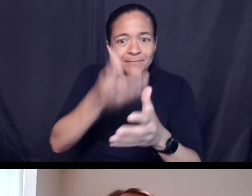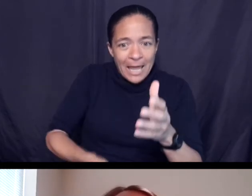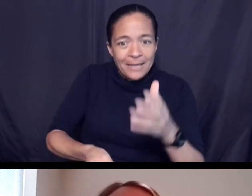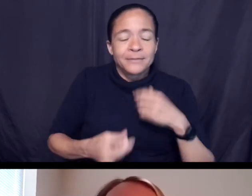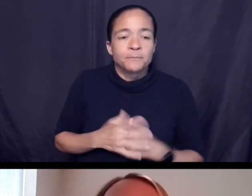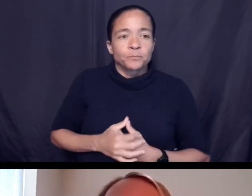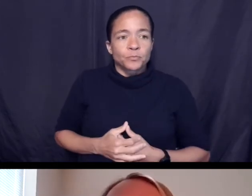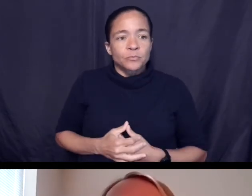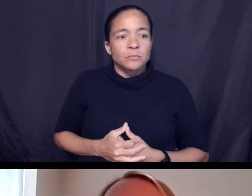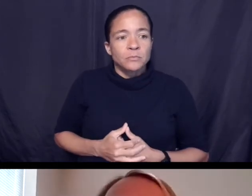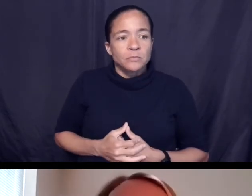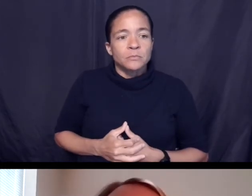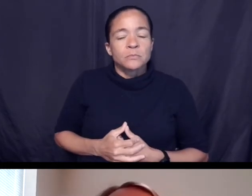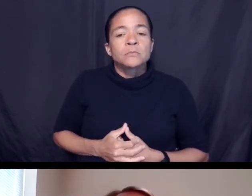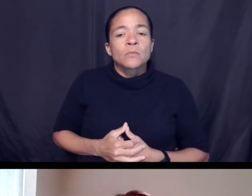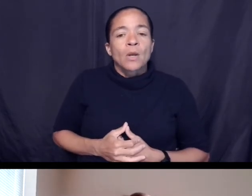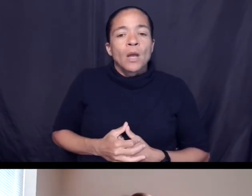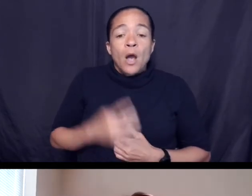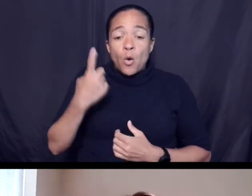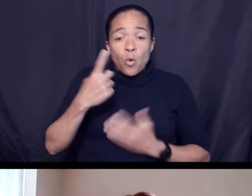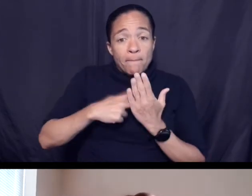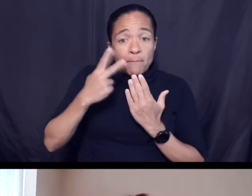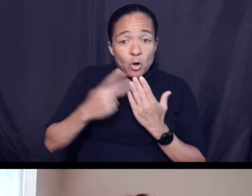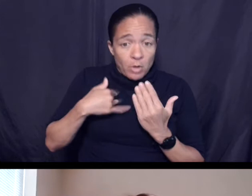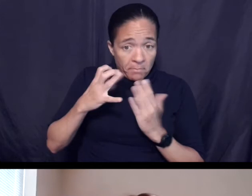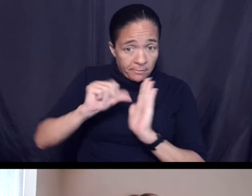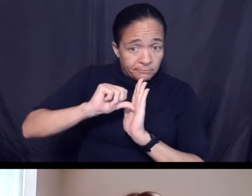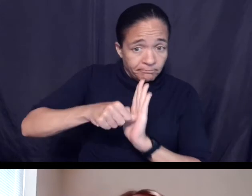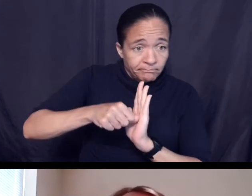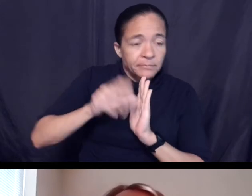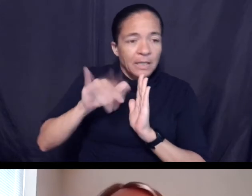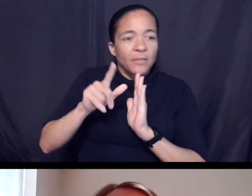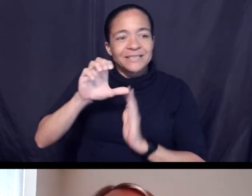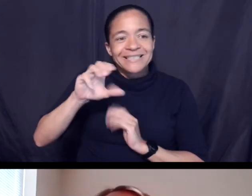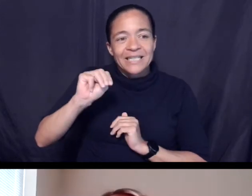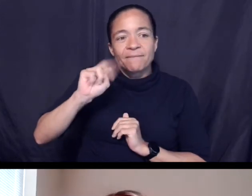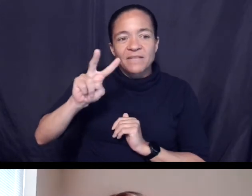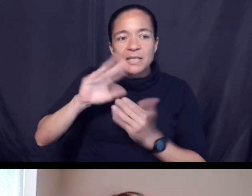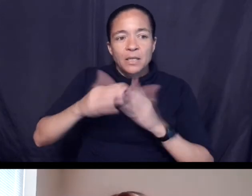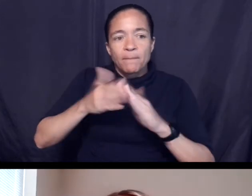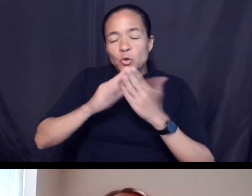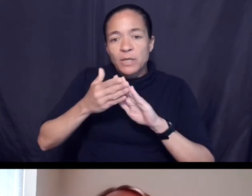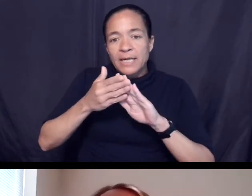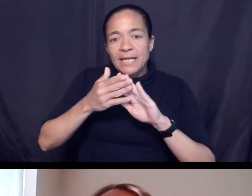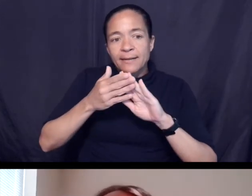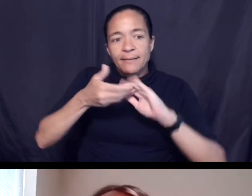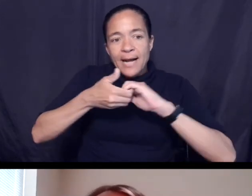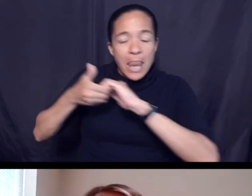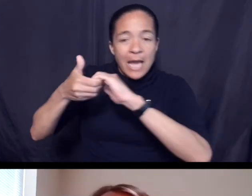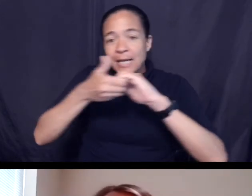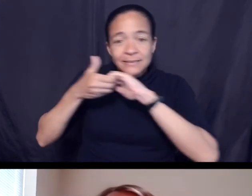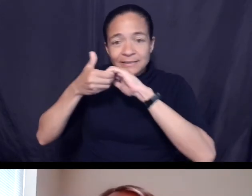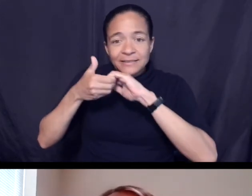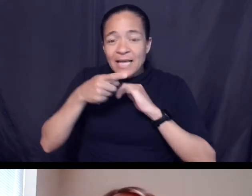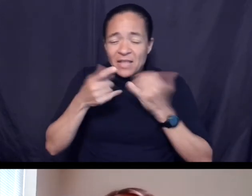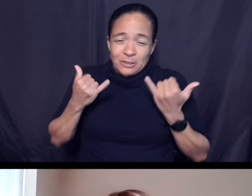One of our programs that I wanted to highlight here today is called our CMV Community Alliance. And this is a current map, but I'm hoping it's going